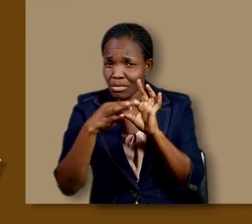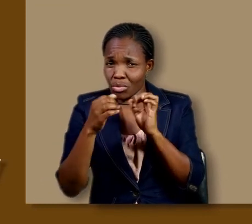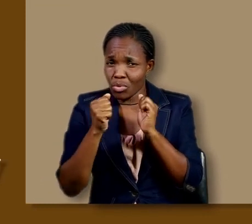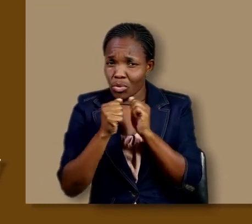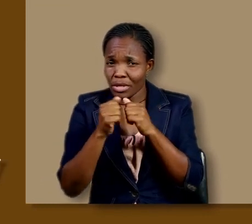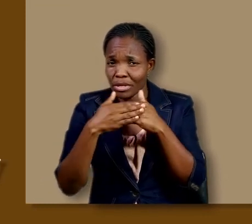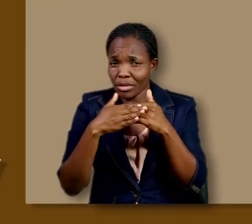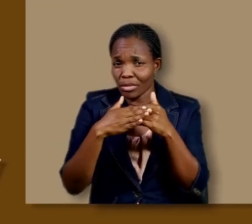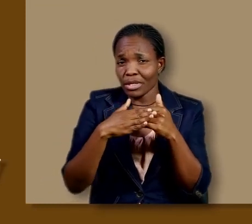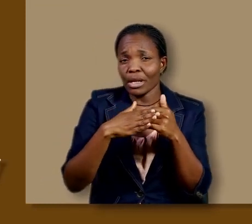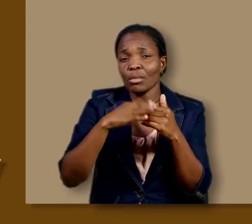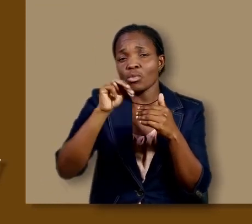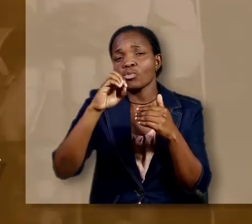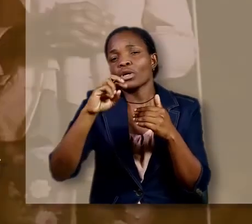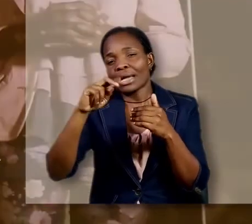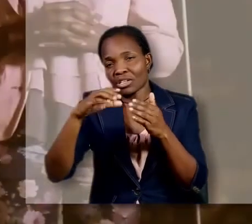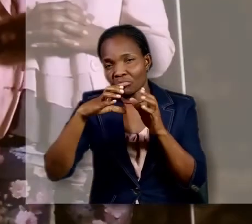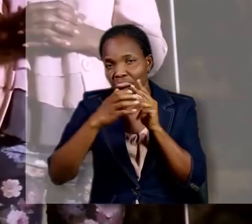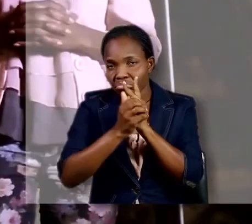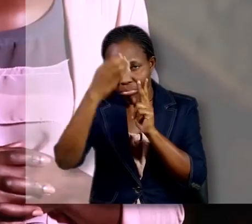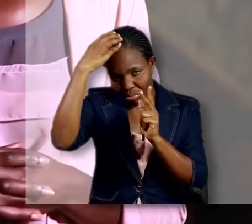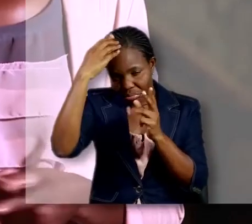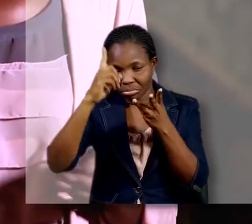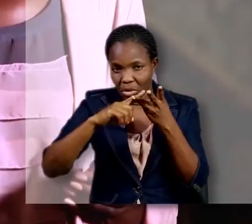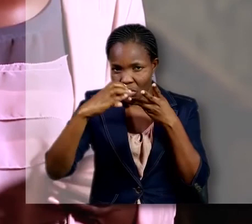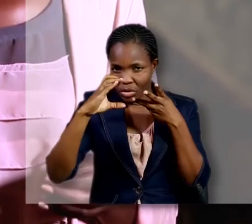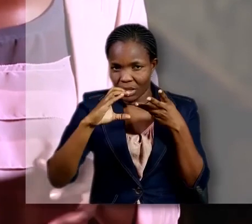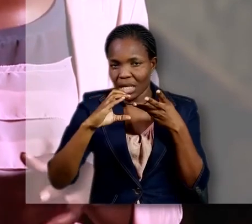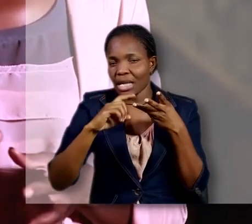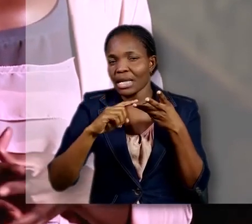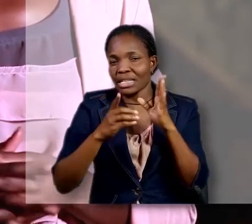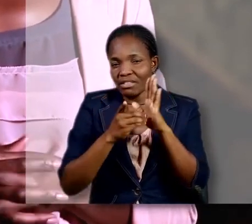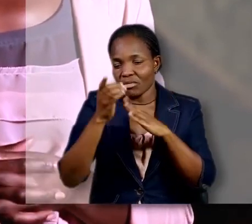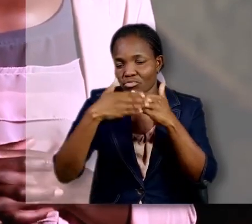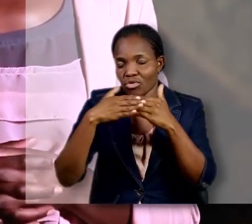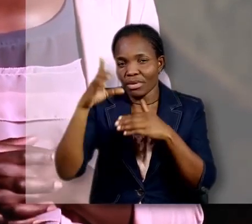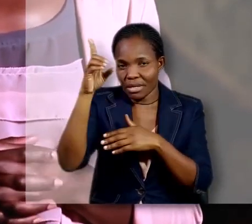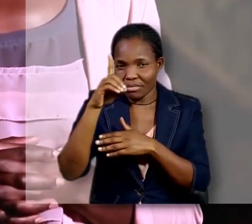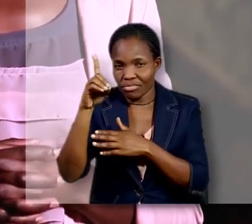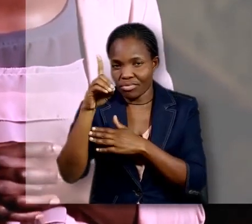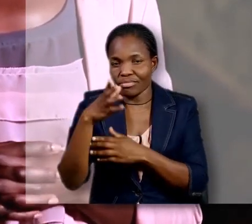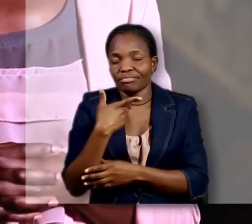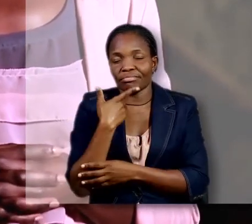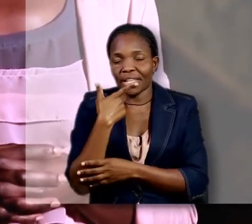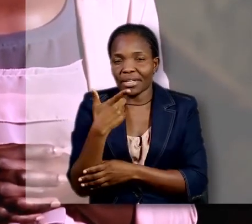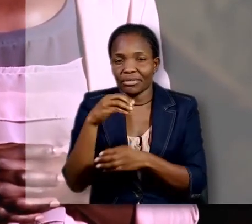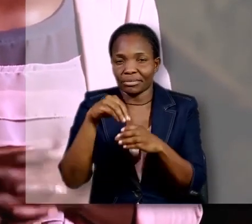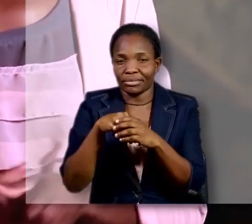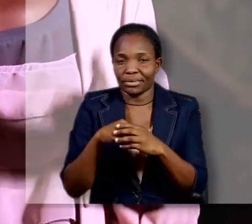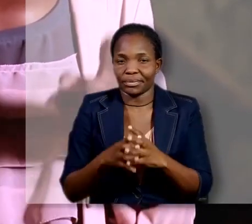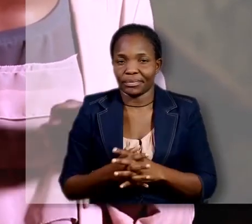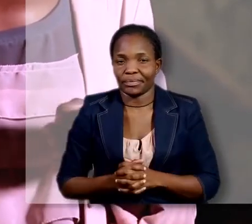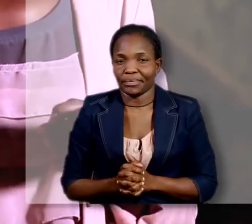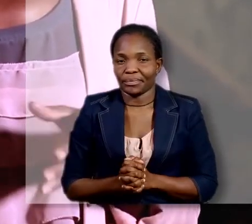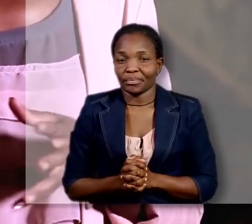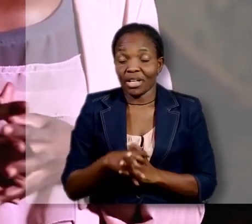democracy. Thanks again for taking part. The winner of this SMS competition will be announced within 3 days, and